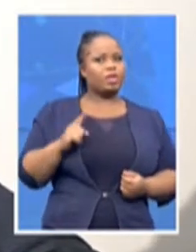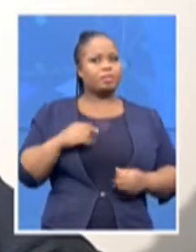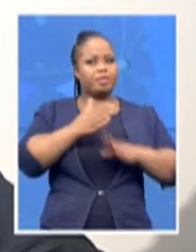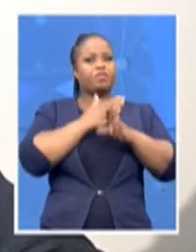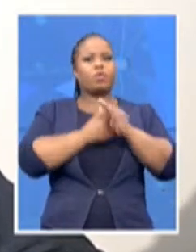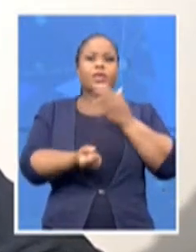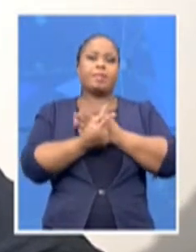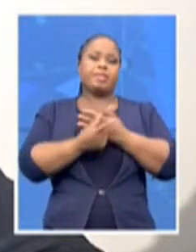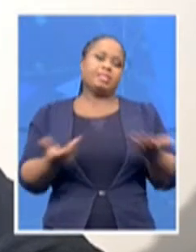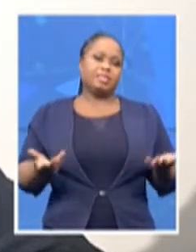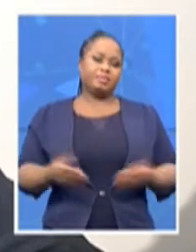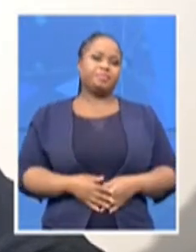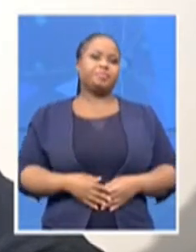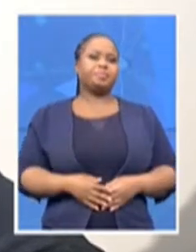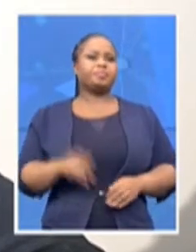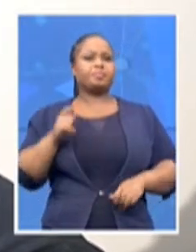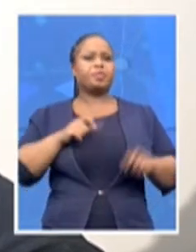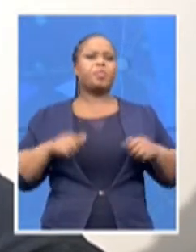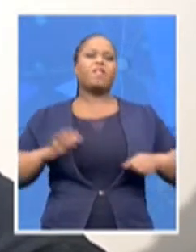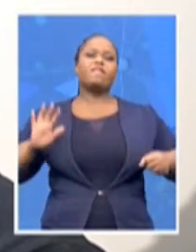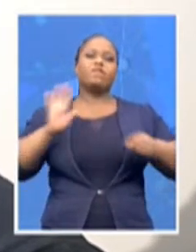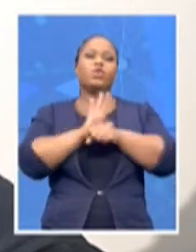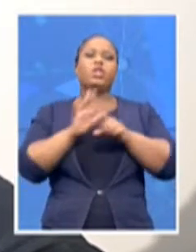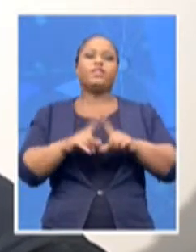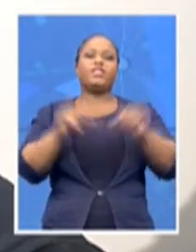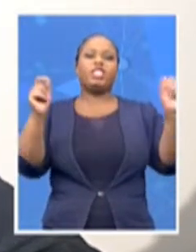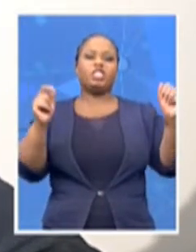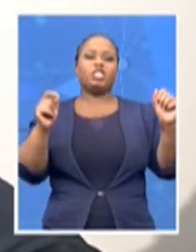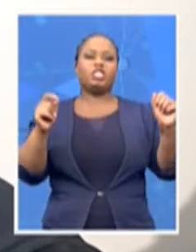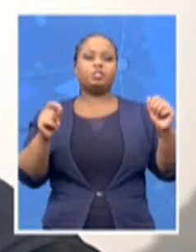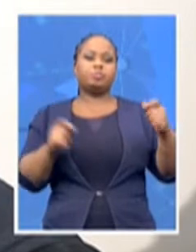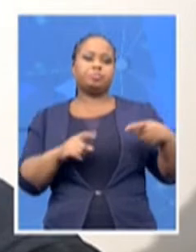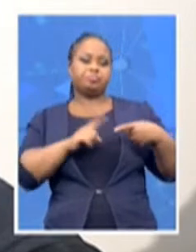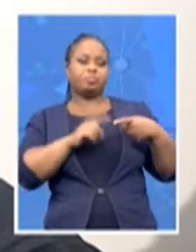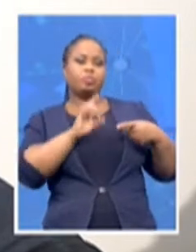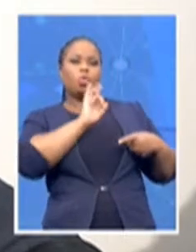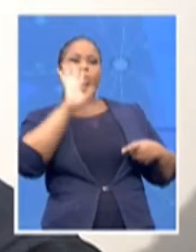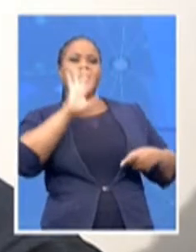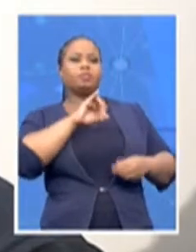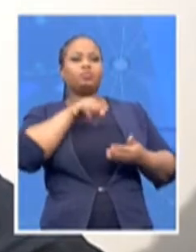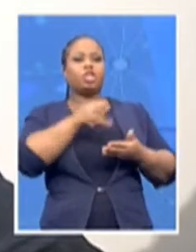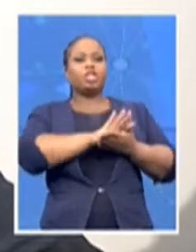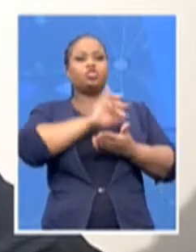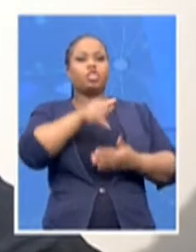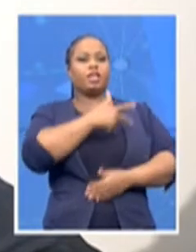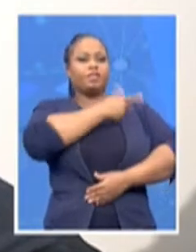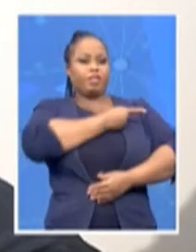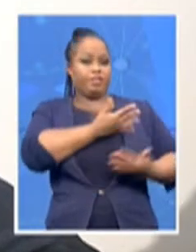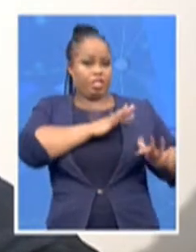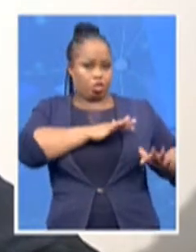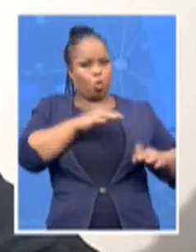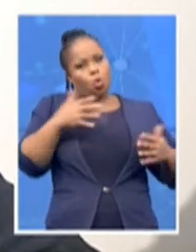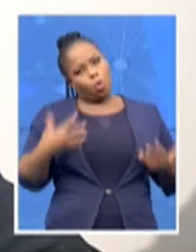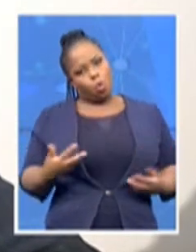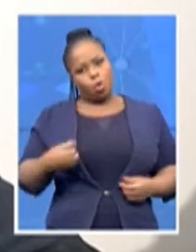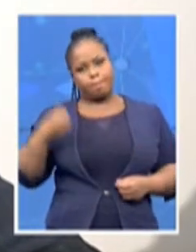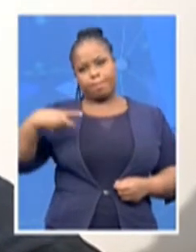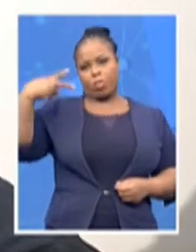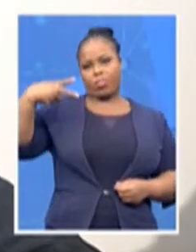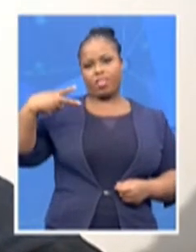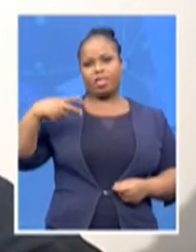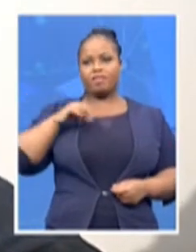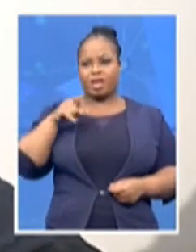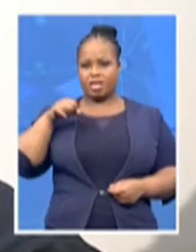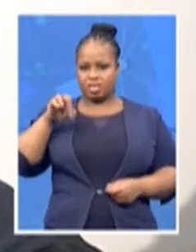vaccinated, that is either one dose of the J&J or two doses of the Pfizer, we're sitting at